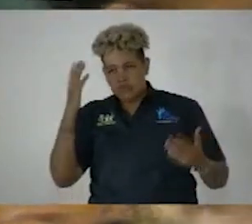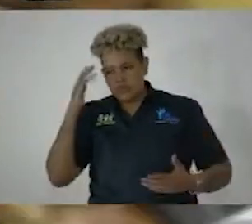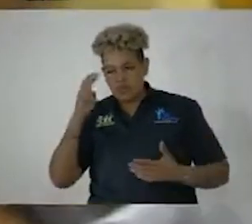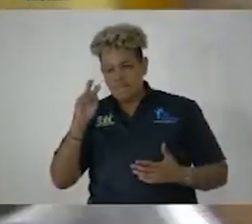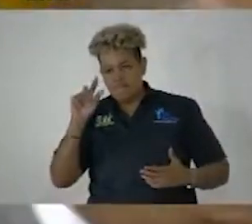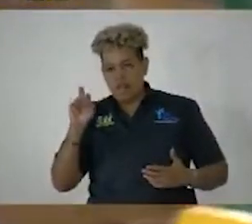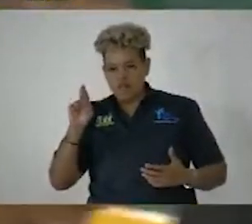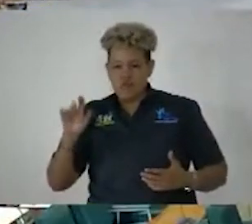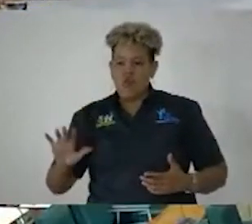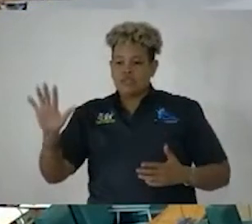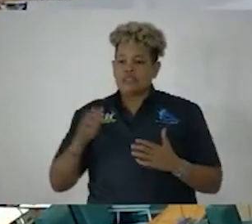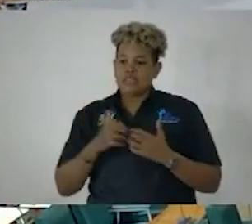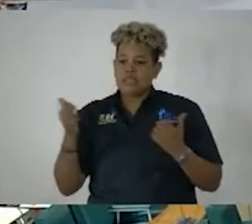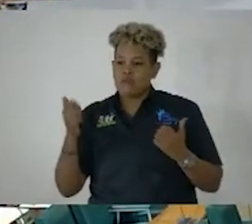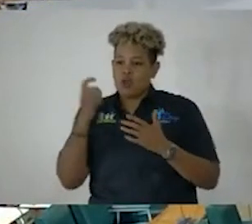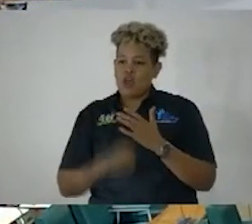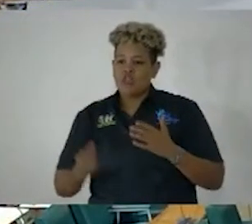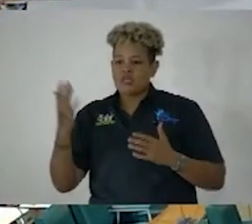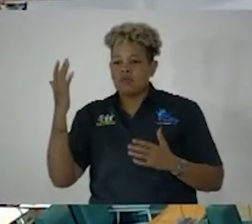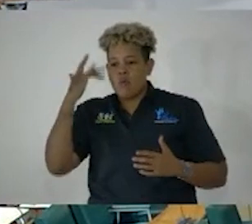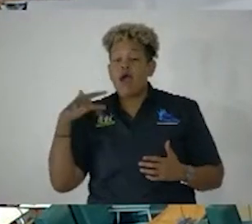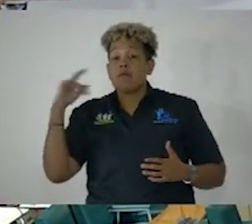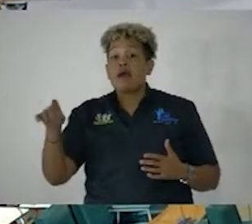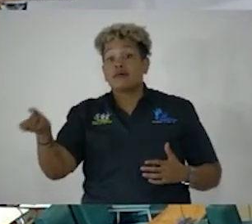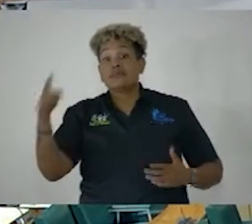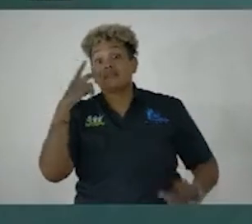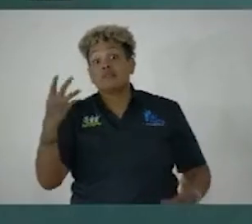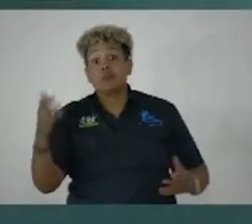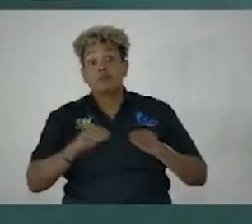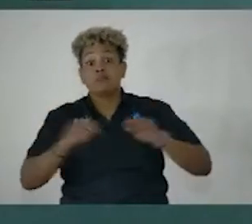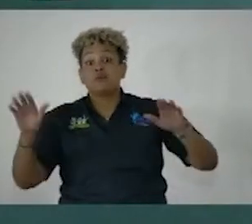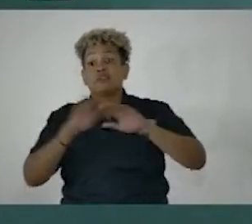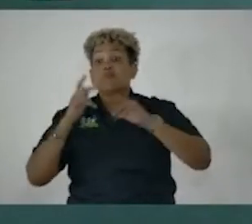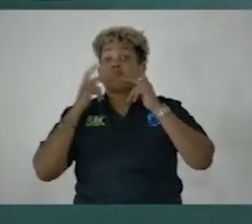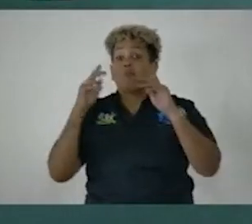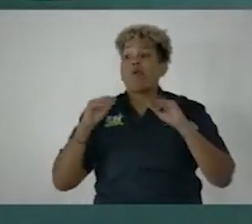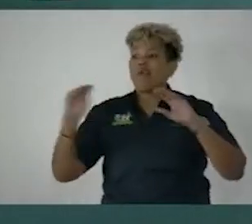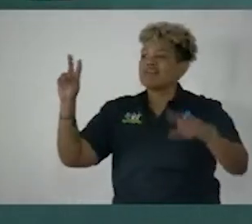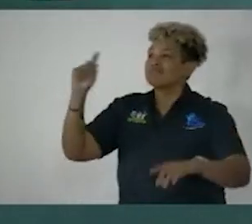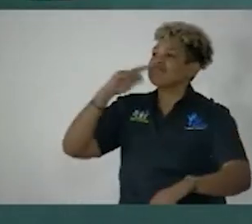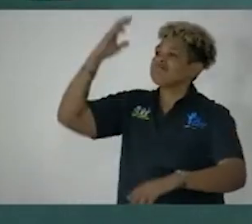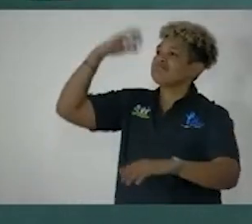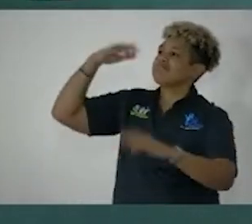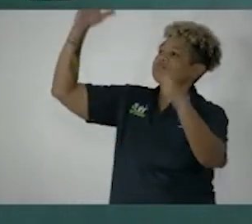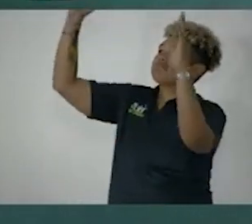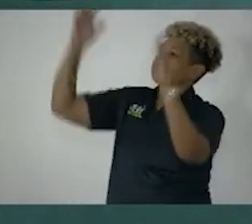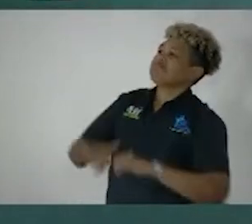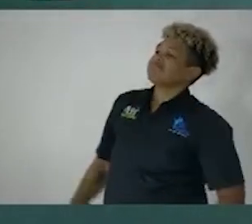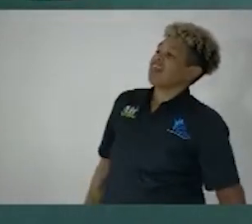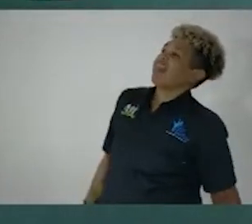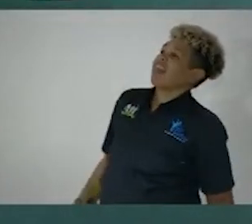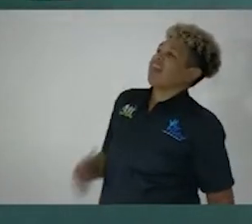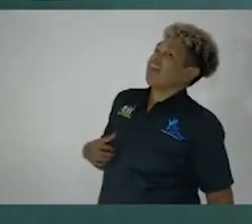Royal. I know, which is why I'm asking, because as you may have seen in the public domain, Vale Royal is in a state of